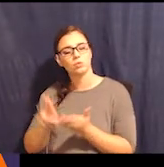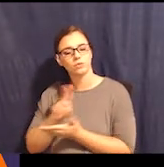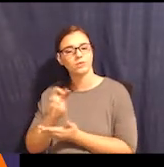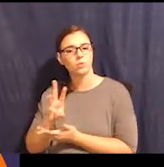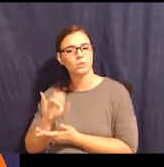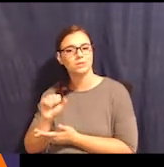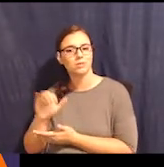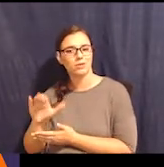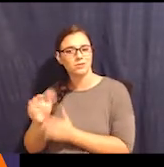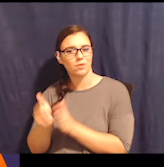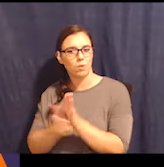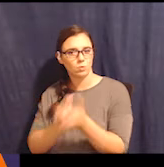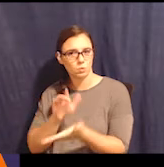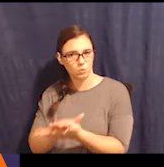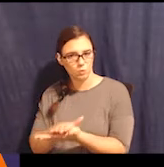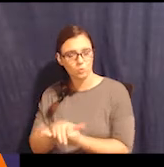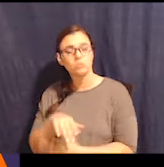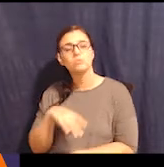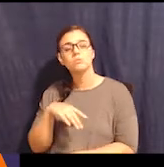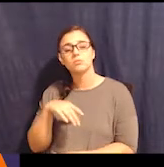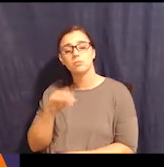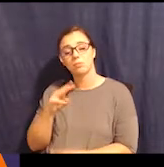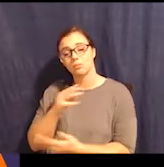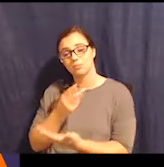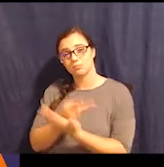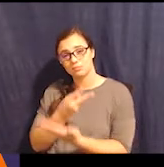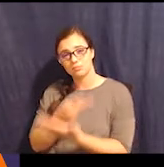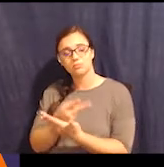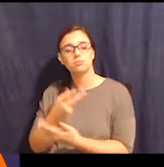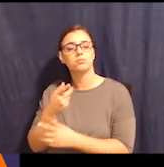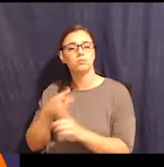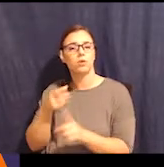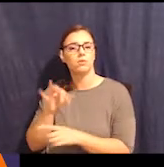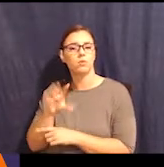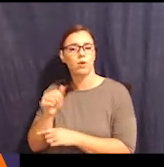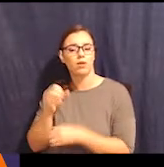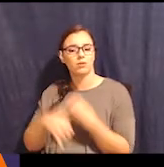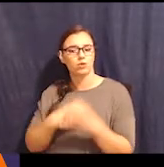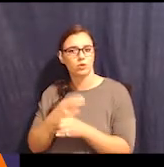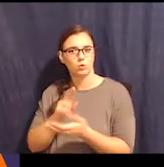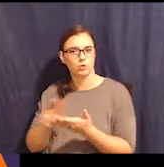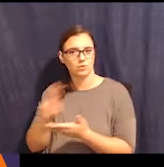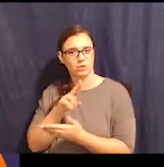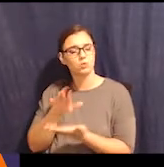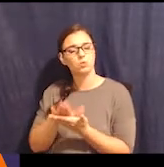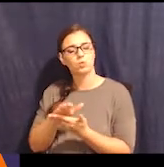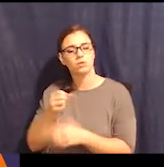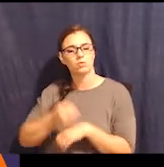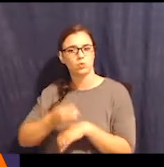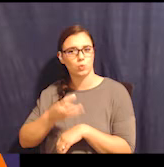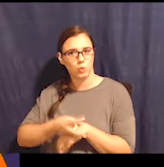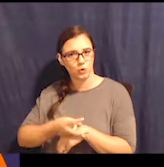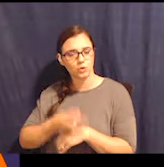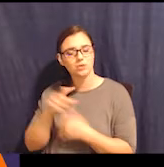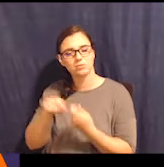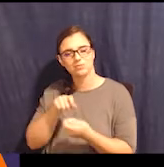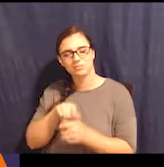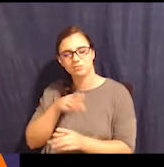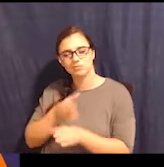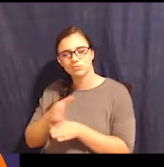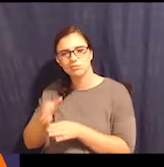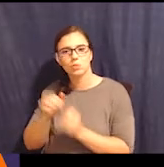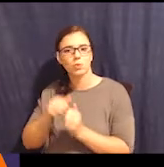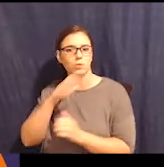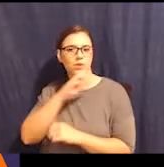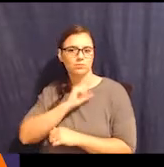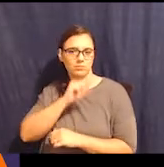from Florida International University School of Social Work with a certificate in working with the elderly, and a Bachelor of Social Work and Bachelor of